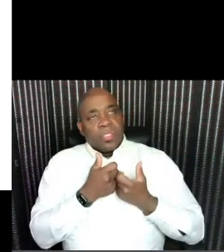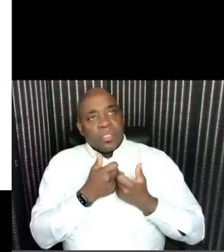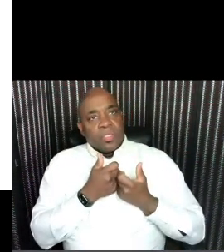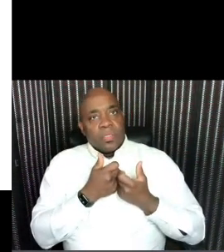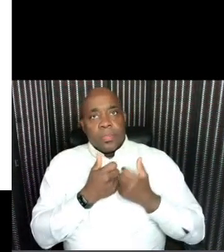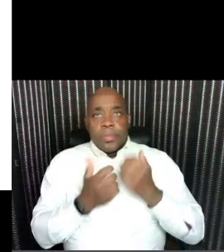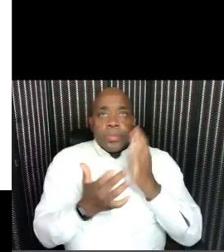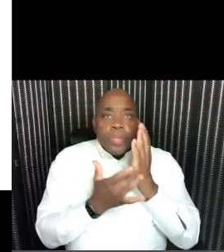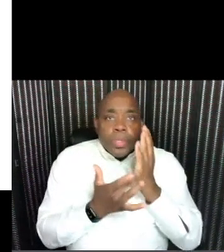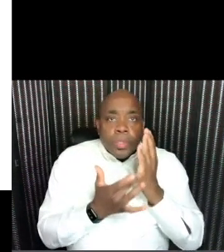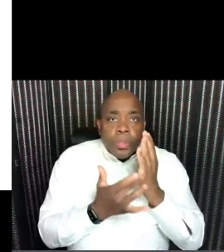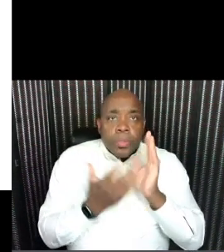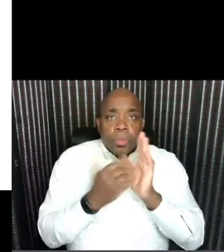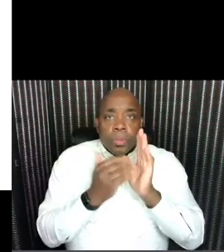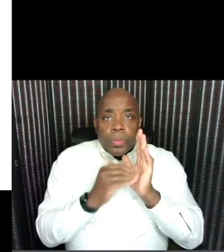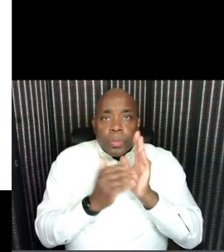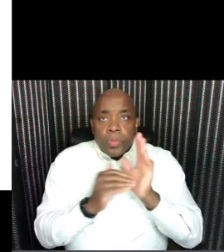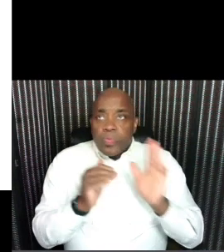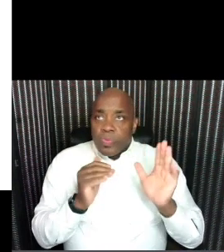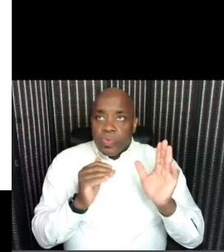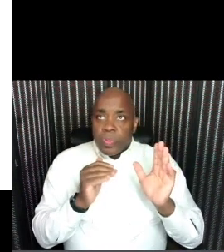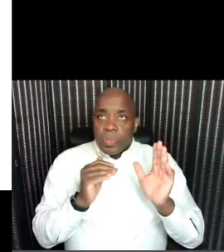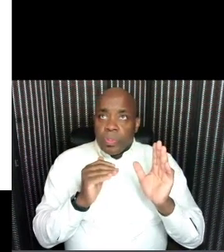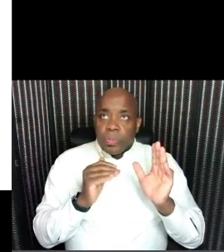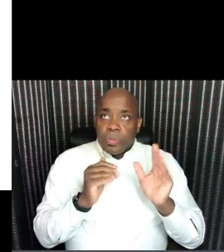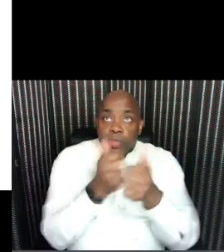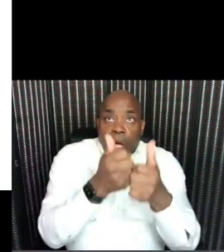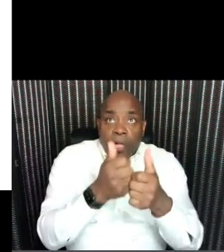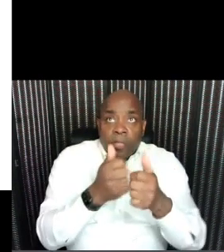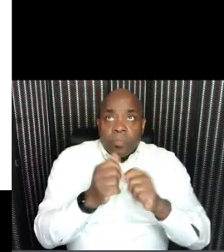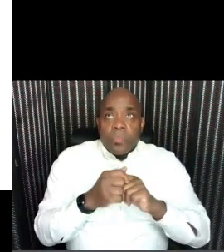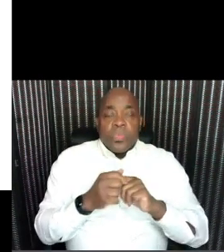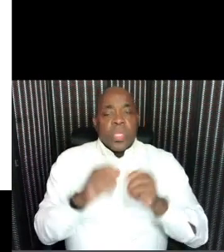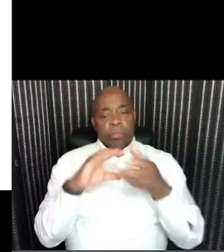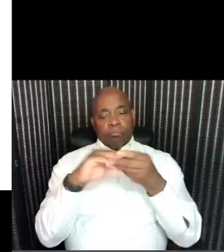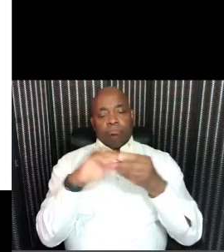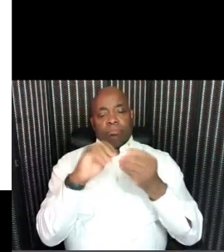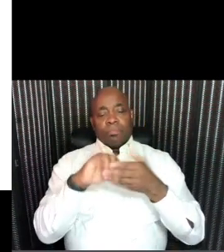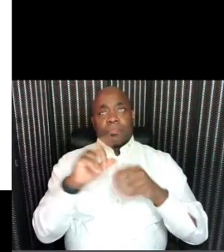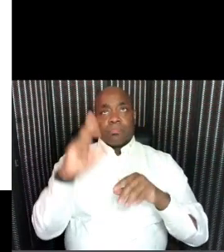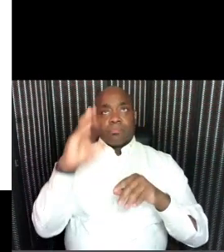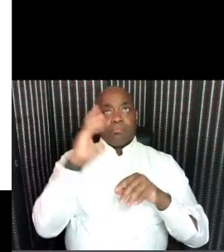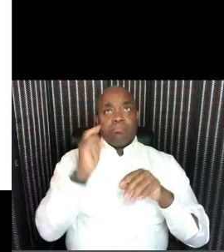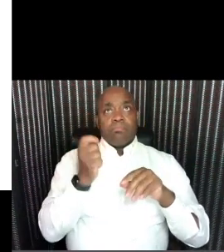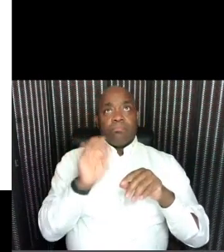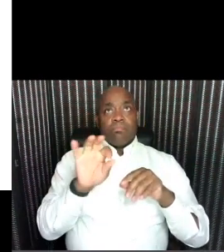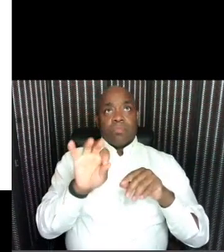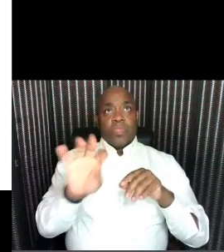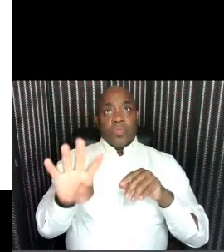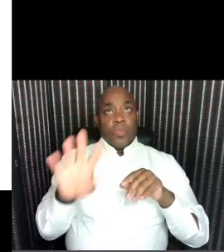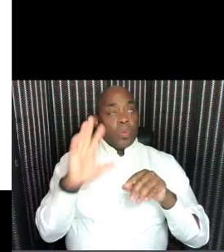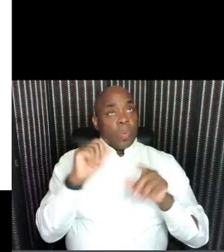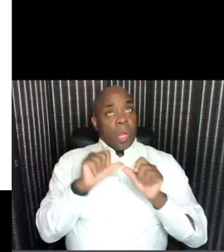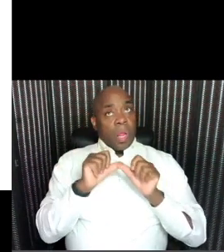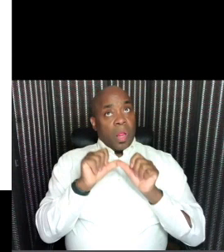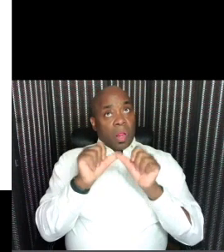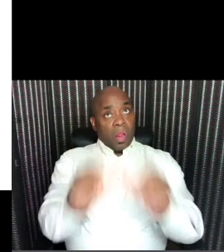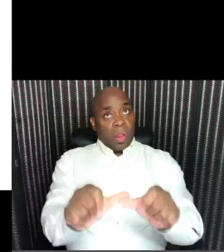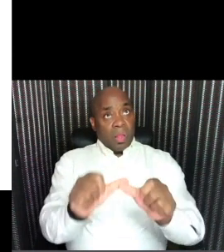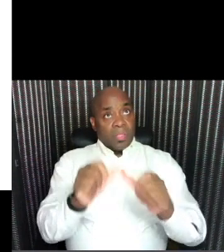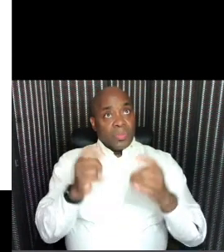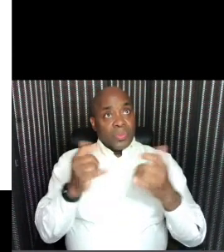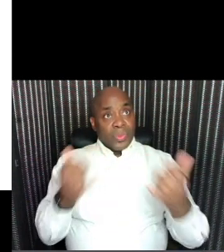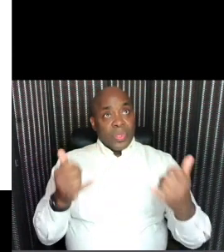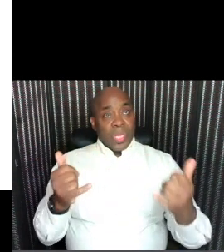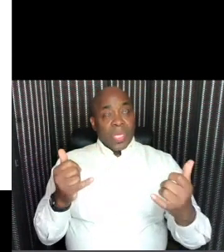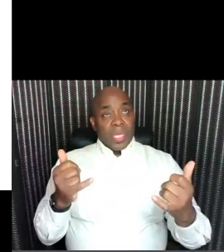often brought to bear on their bodies. He's talking about this in 1994, and the fact that it holds up so well, even today, is both